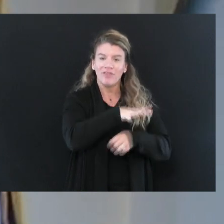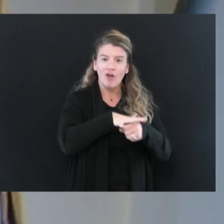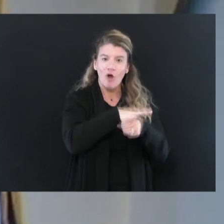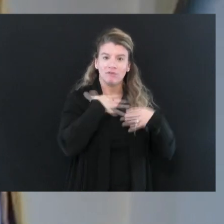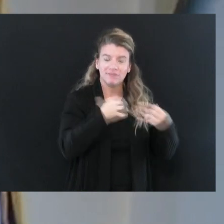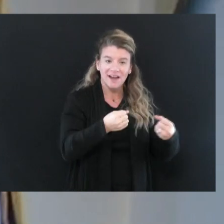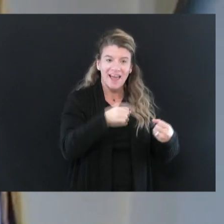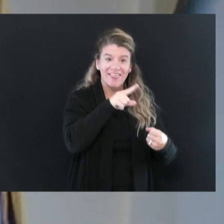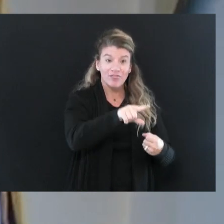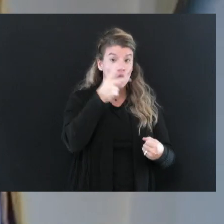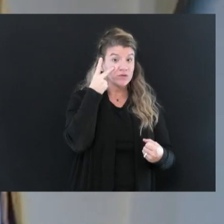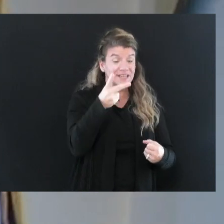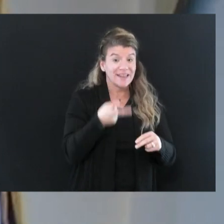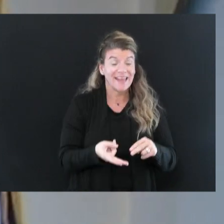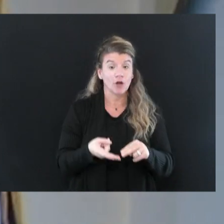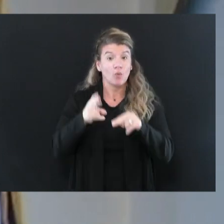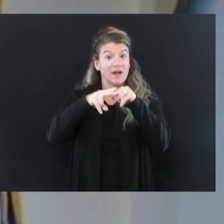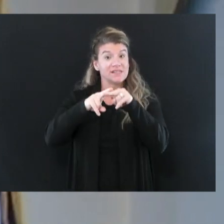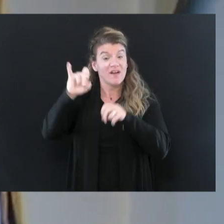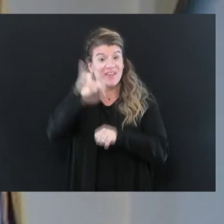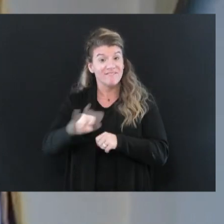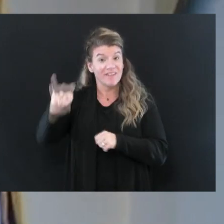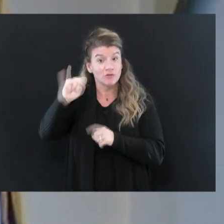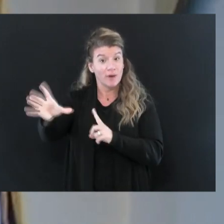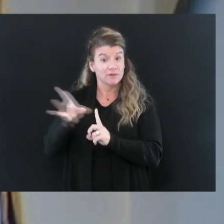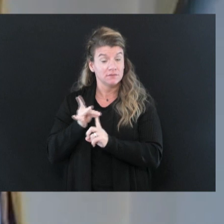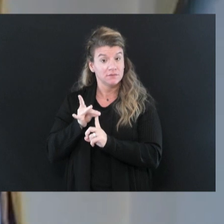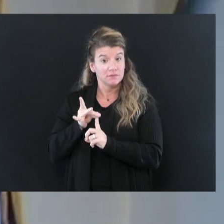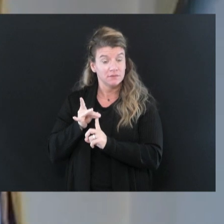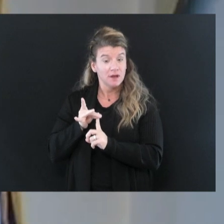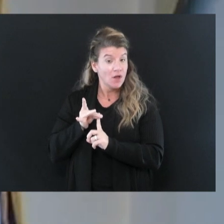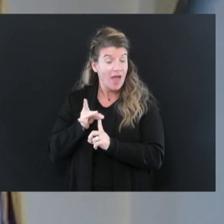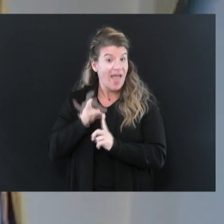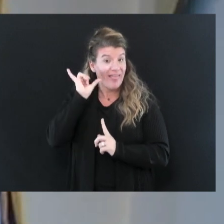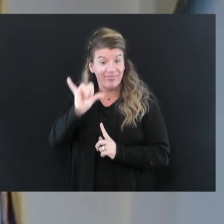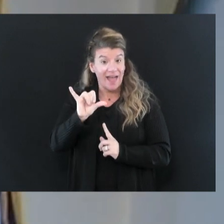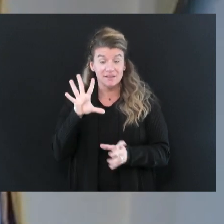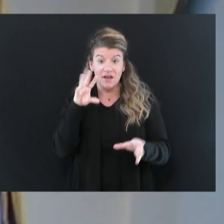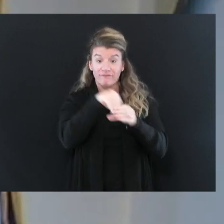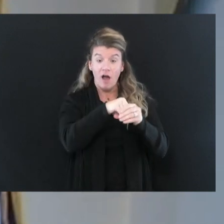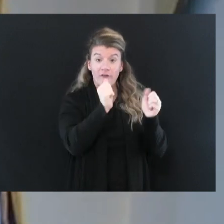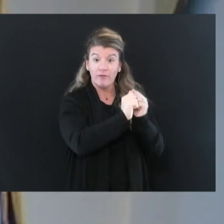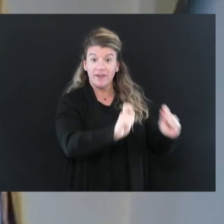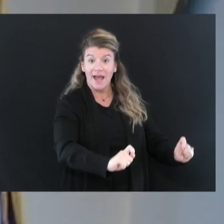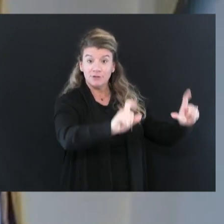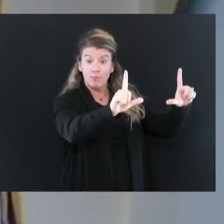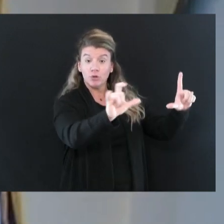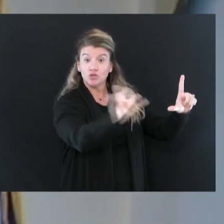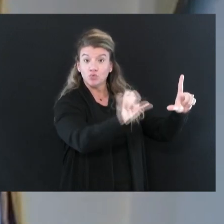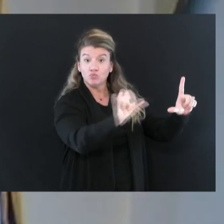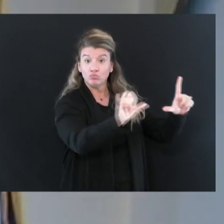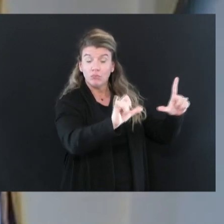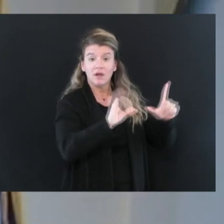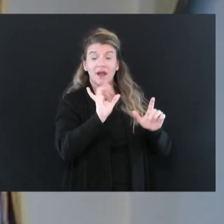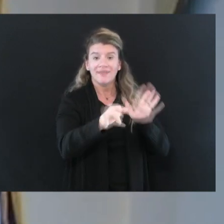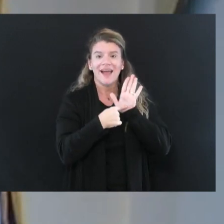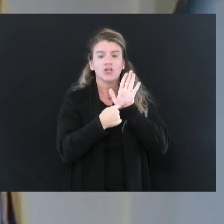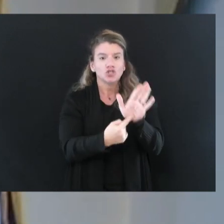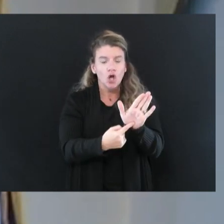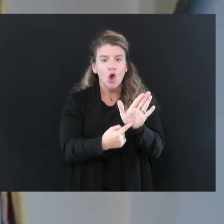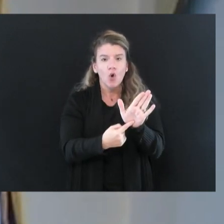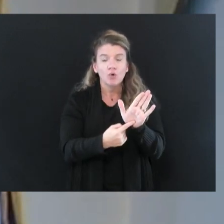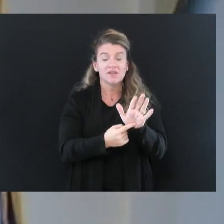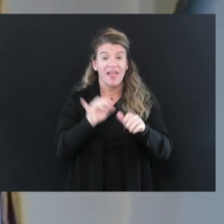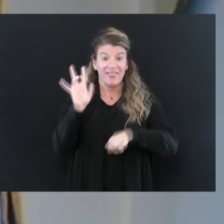an increase in the infection rate there, which is part of the dashboard and part of what you can see. It also shows under the